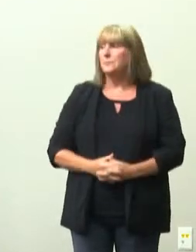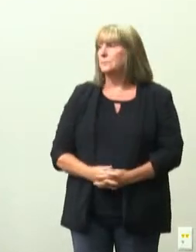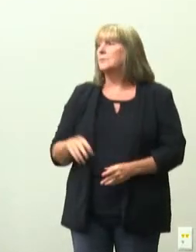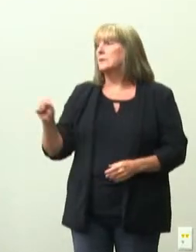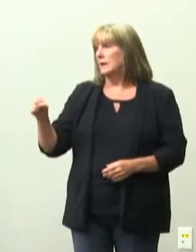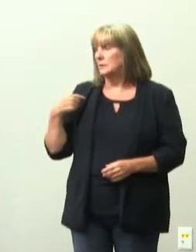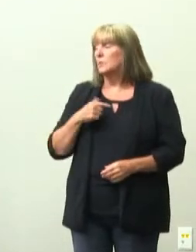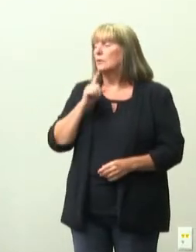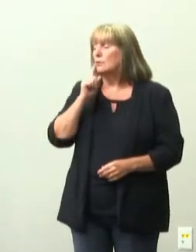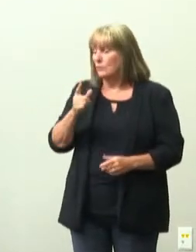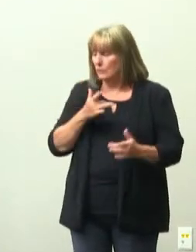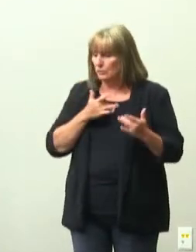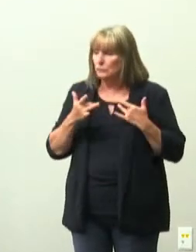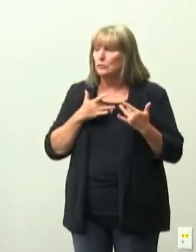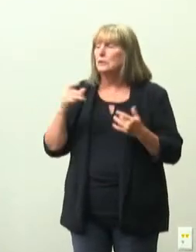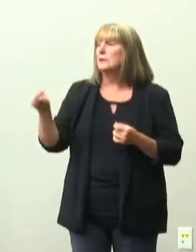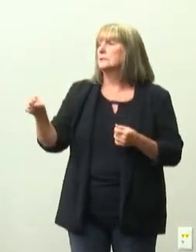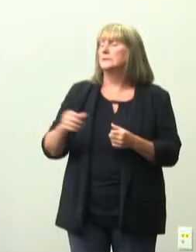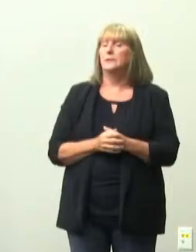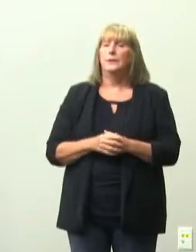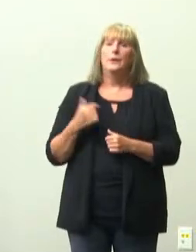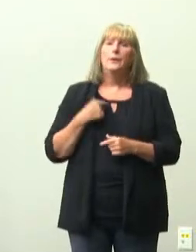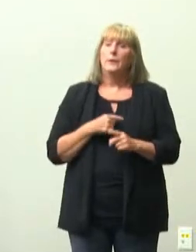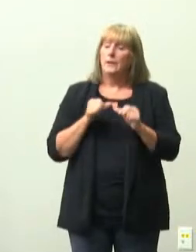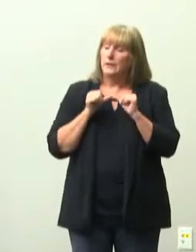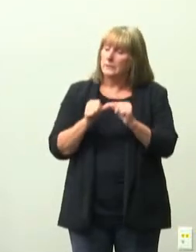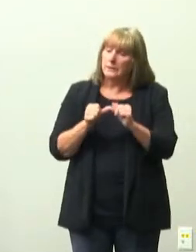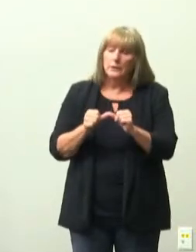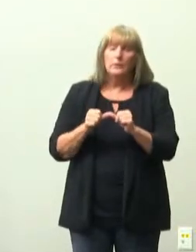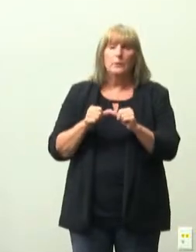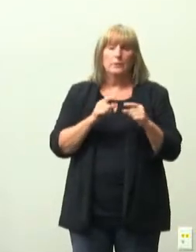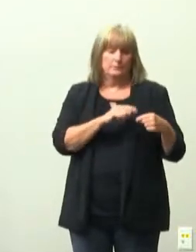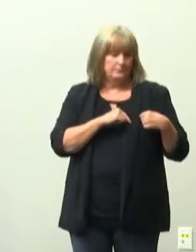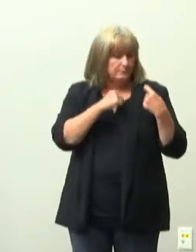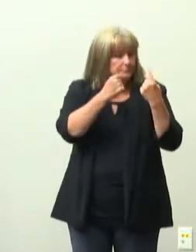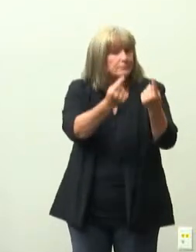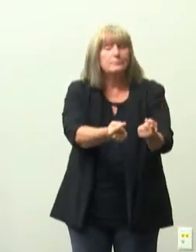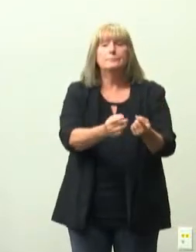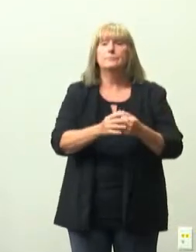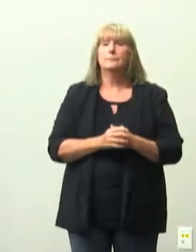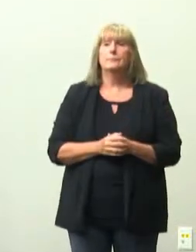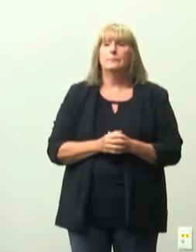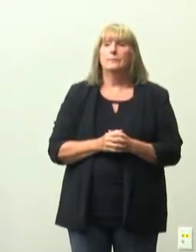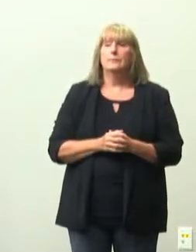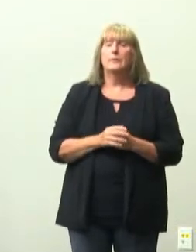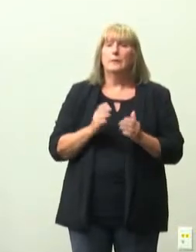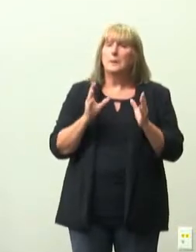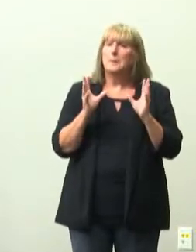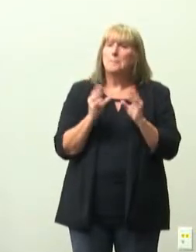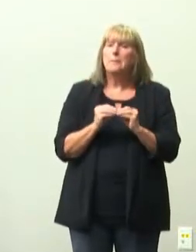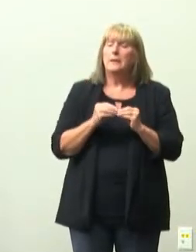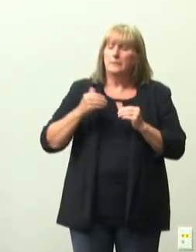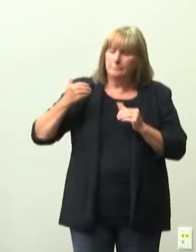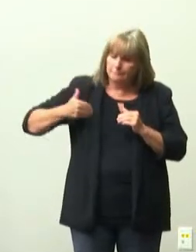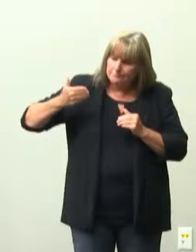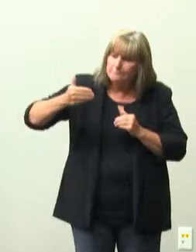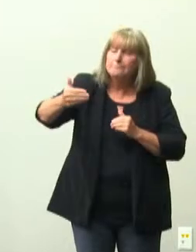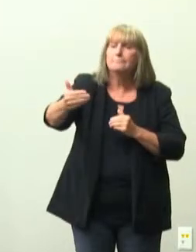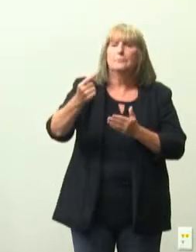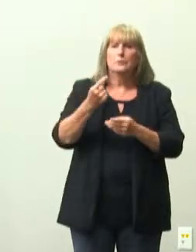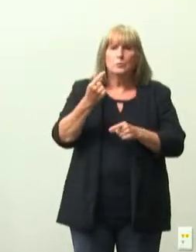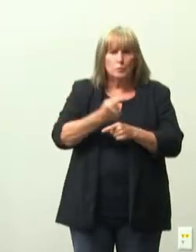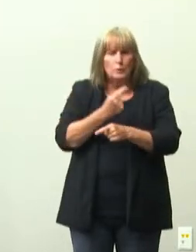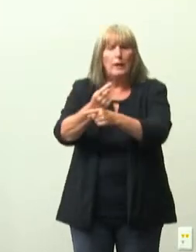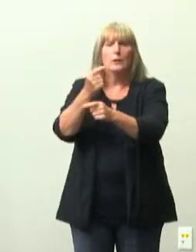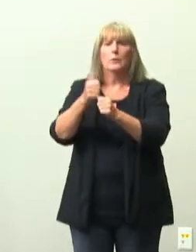are concerned about that. And, we've continued during this entire time, like we're meeting regularly with all the school